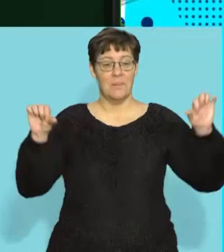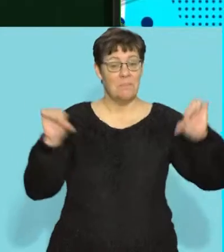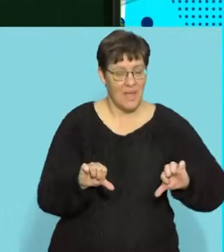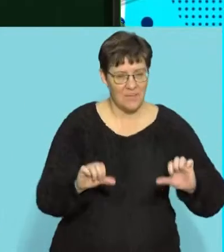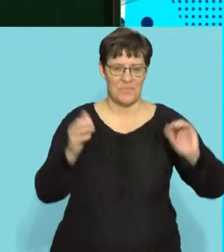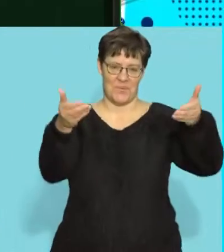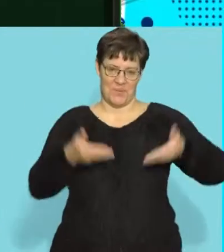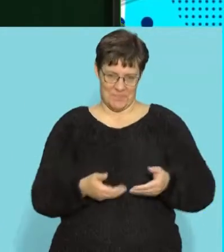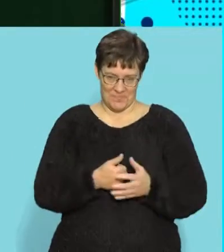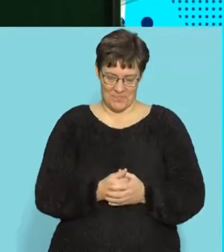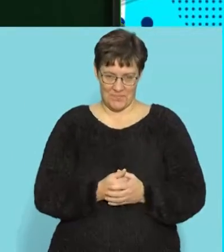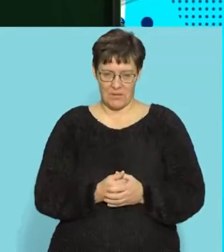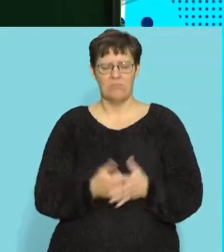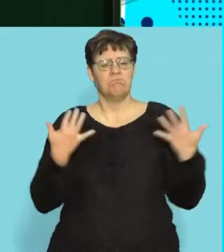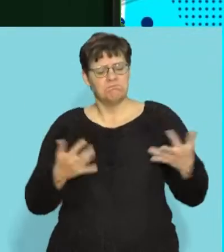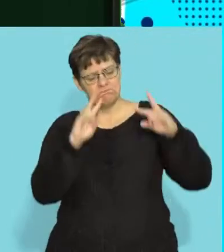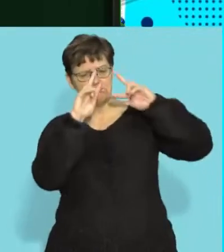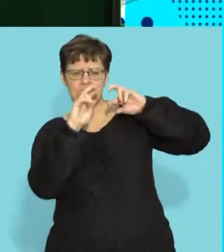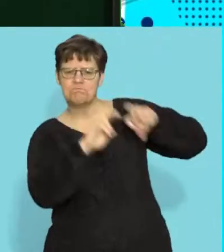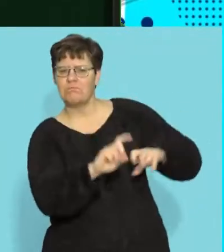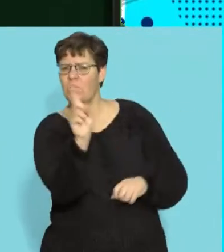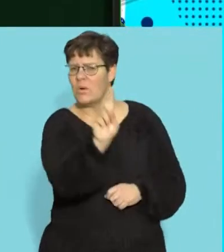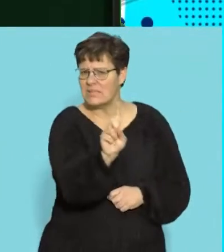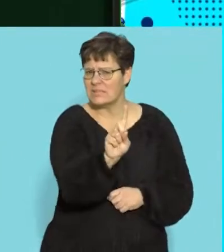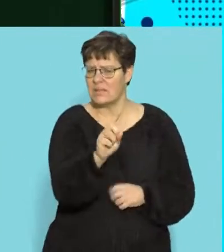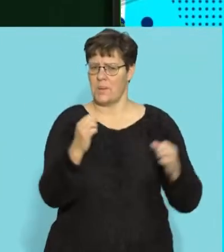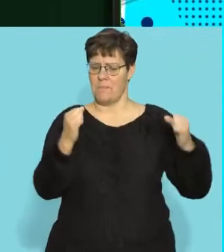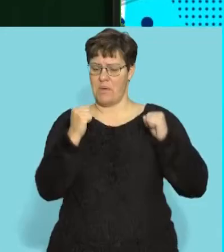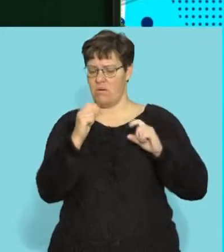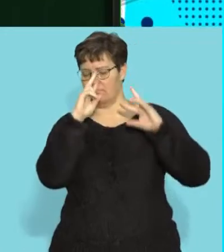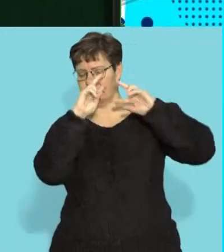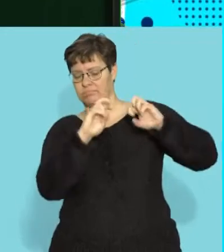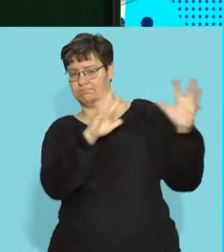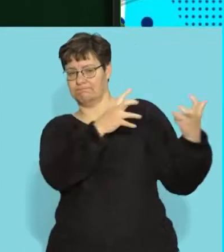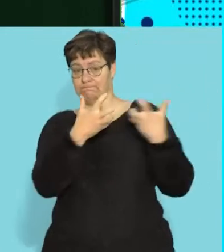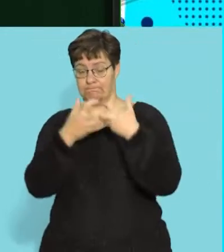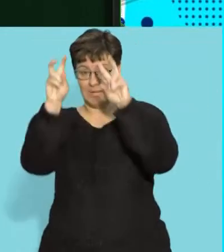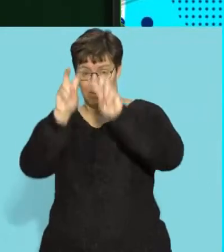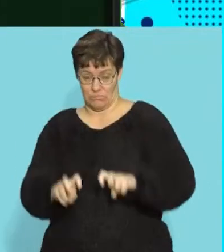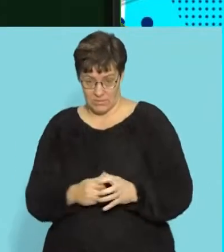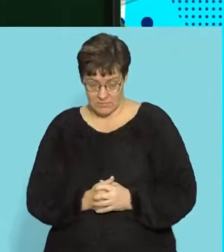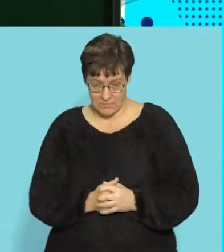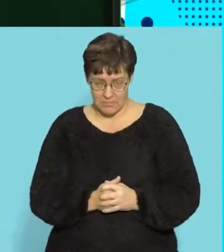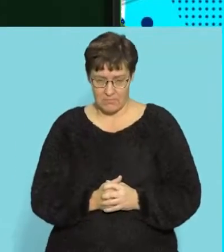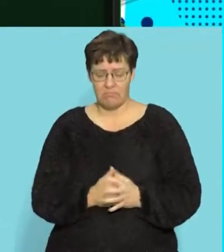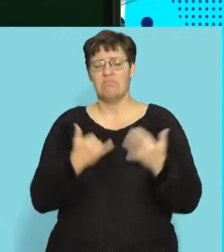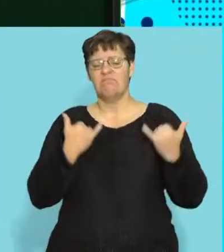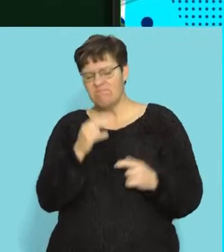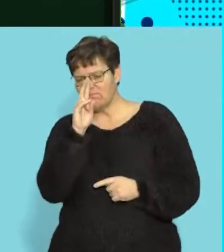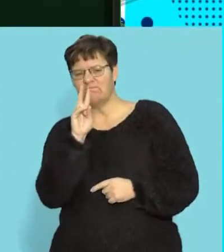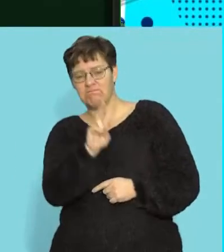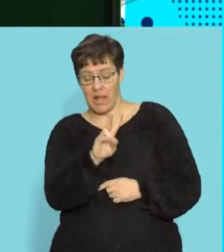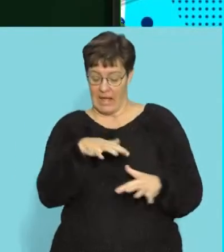Welcome back to our session. We're still looking into the concept of power, but now we want to turn our attention onto something that's